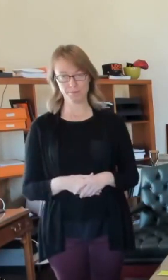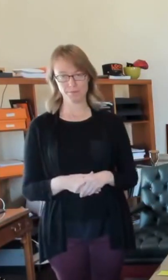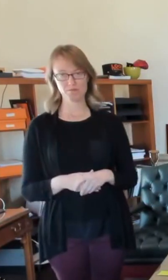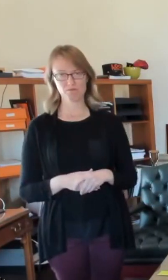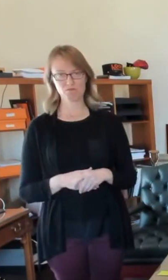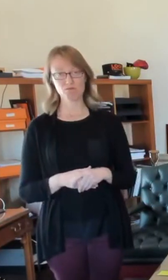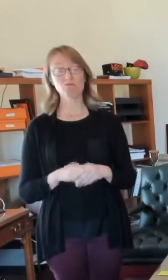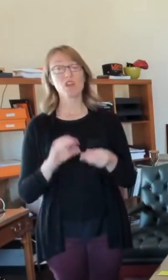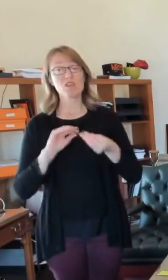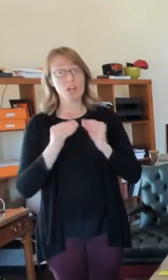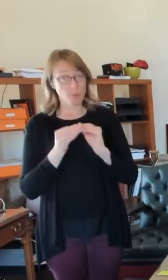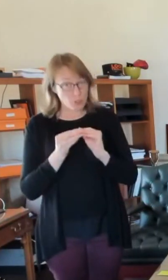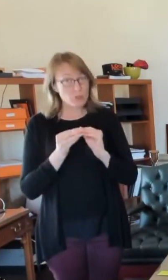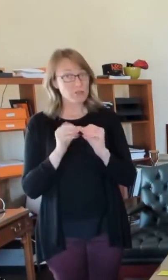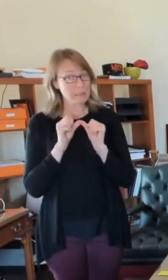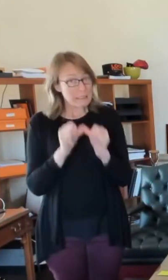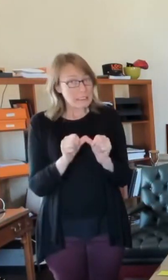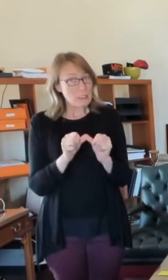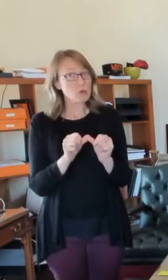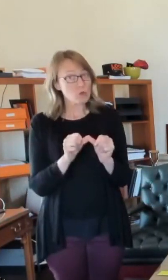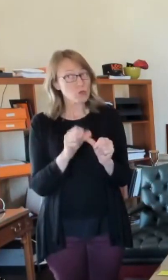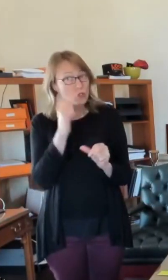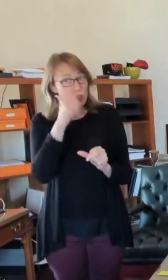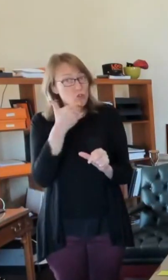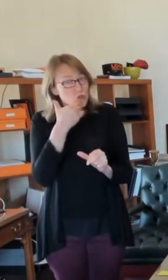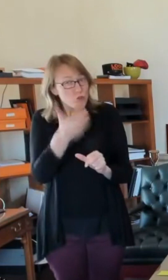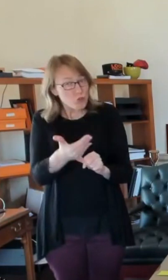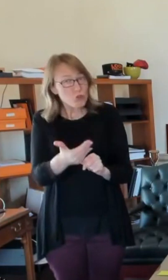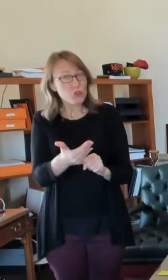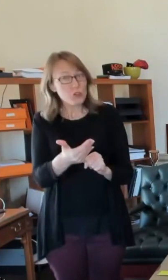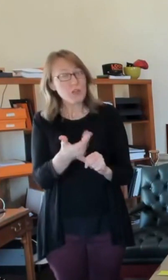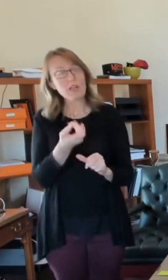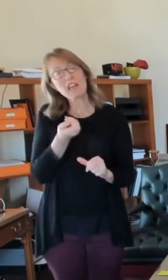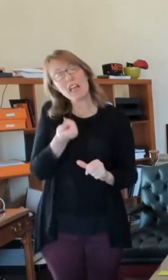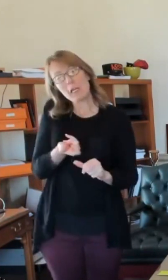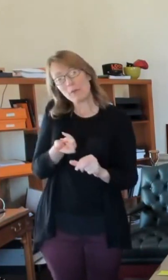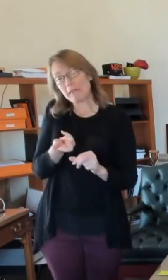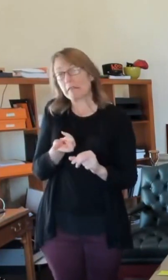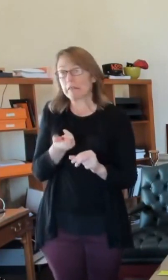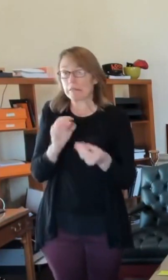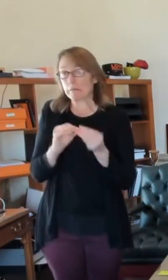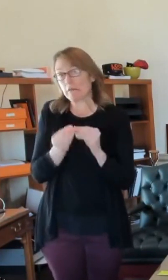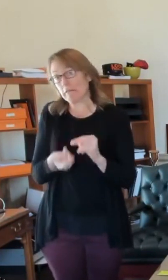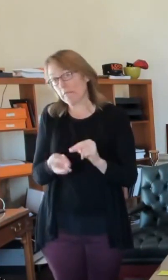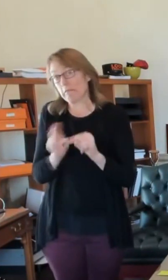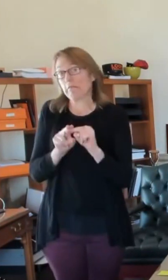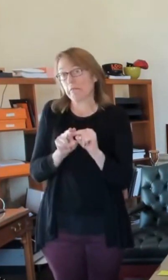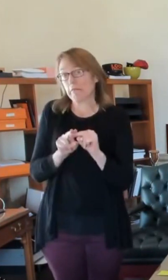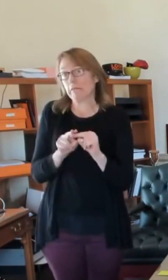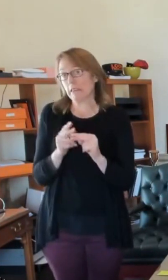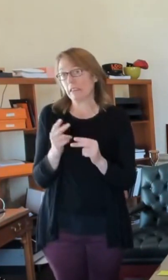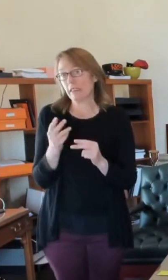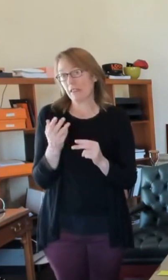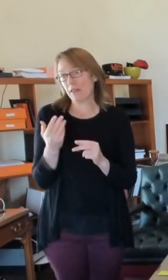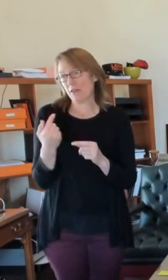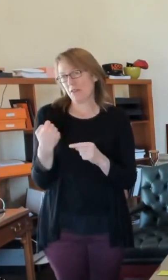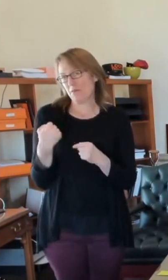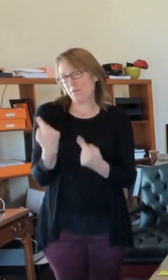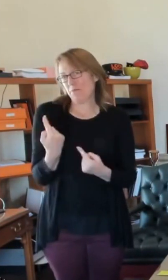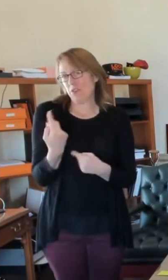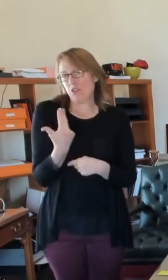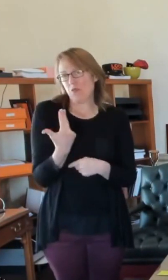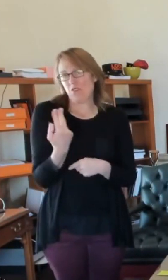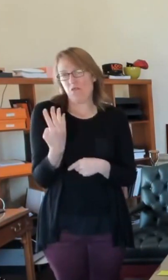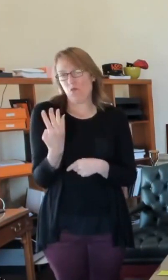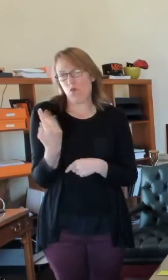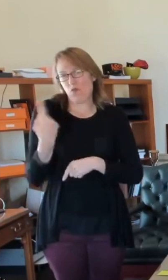they continue to look good. We had a little uptick in the numbers the last 3 or 4 days, which of course